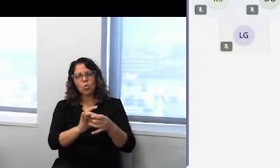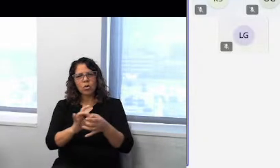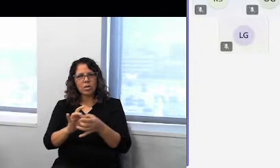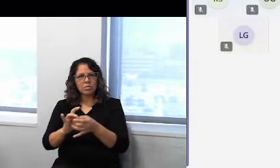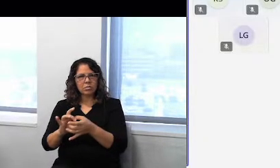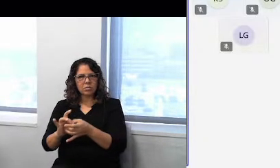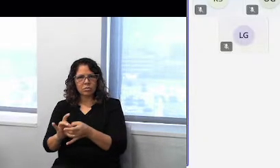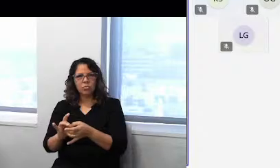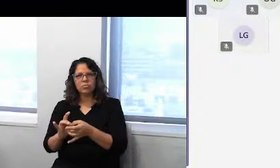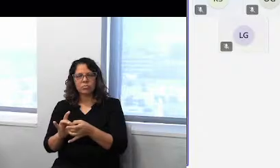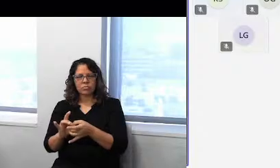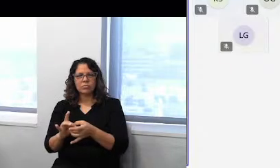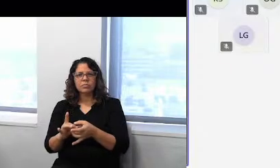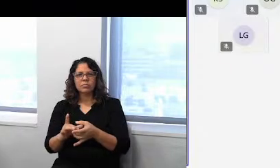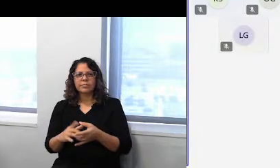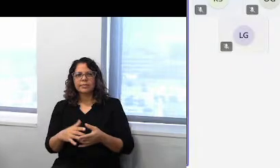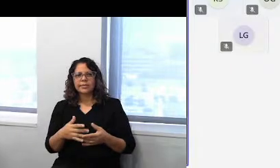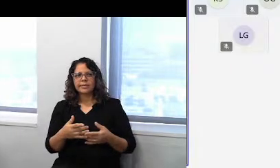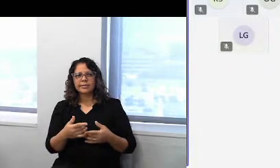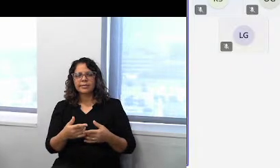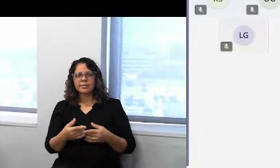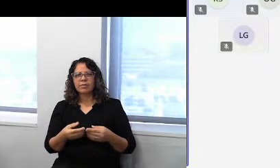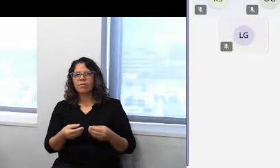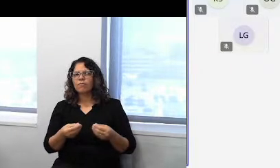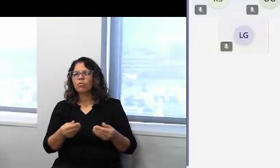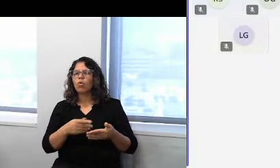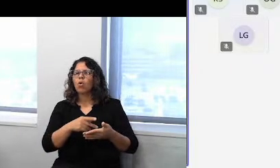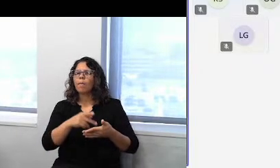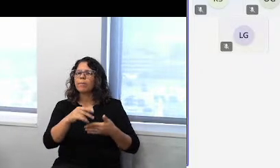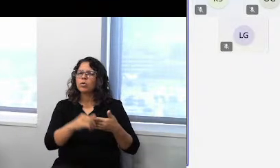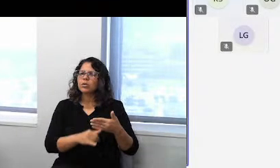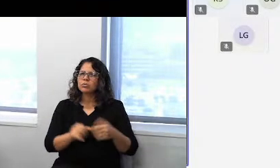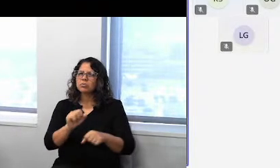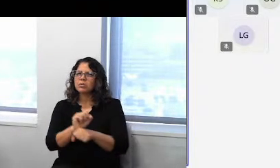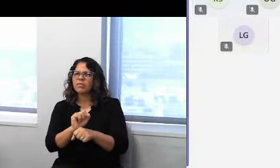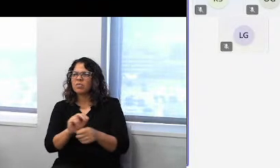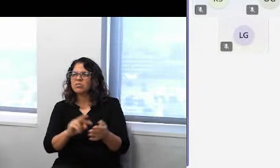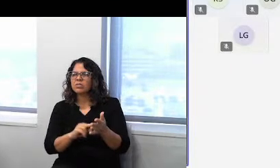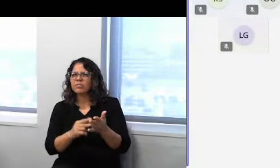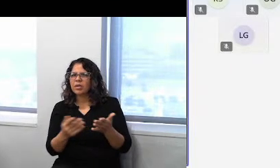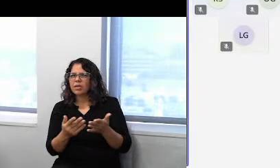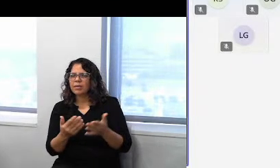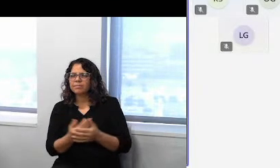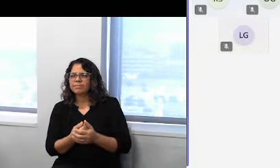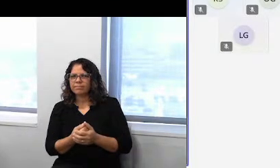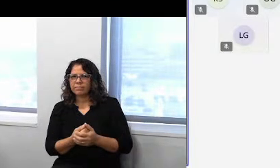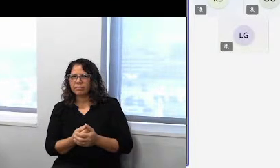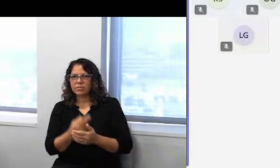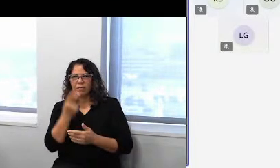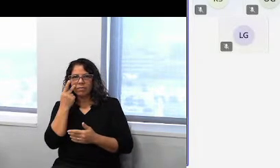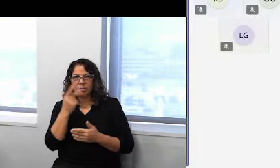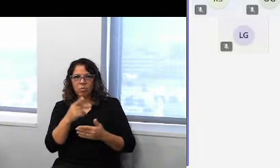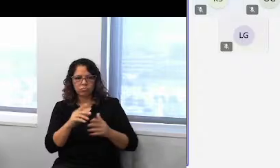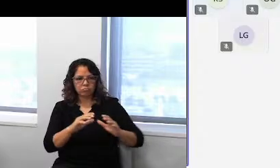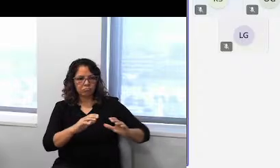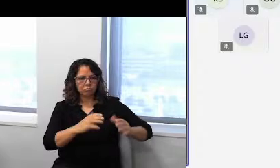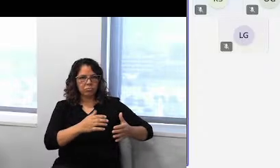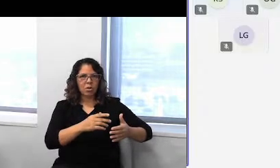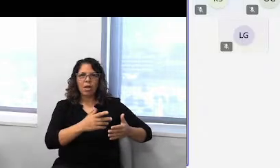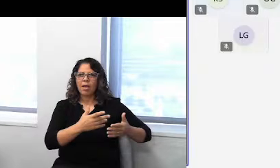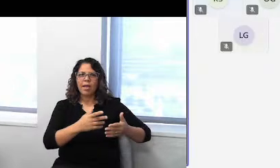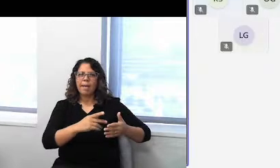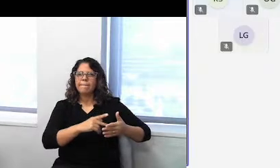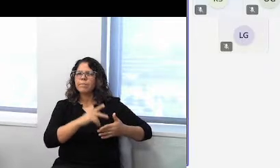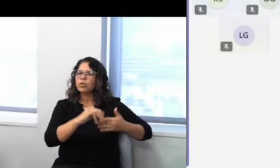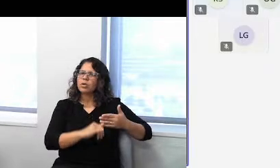pipeline is we believe we're seeing a trend of project from when it's submitted all the way through is fully obligated to be within